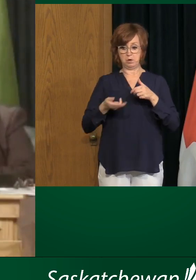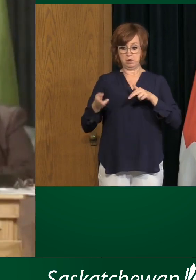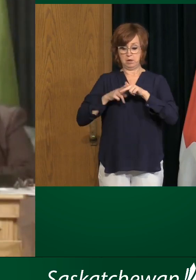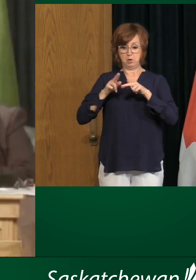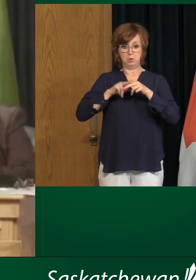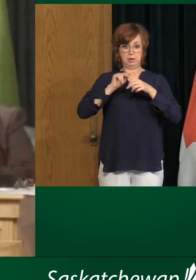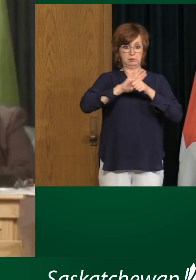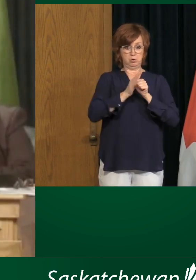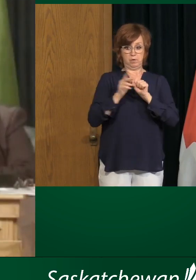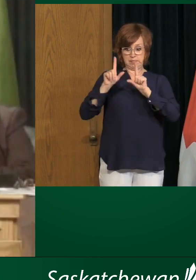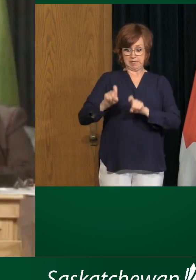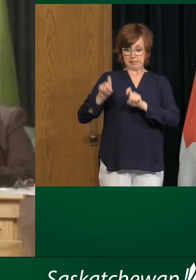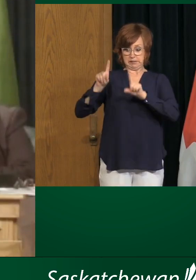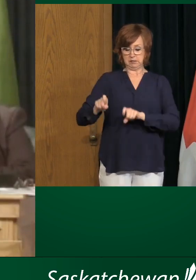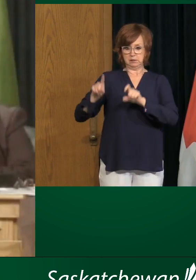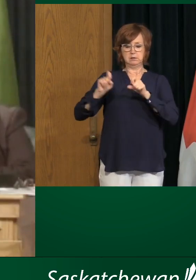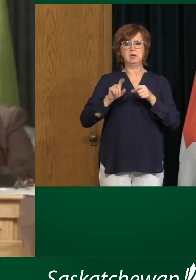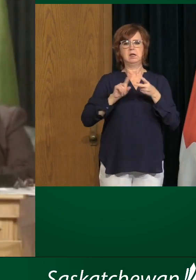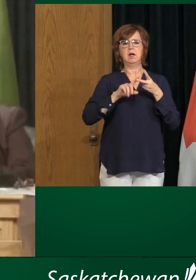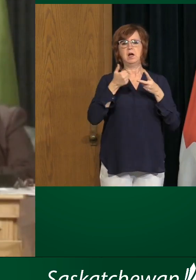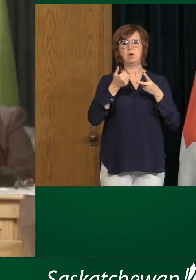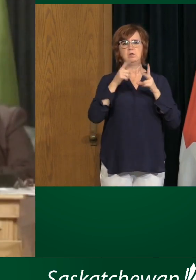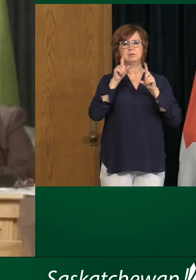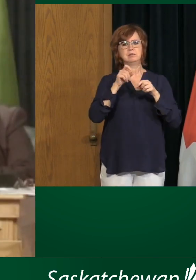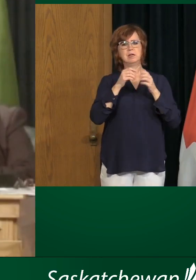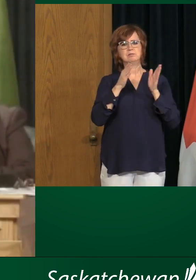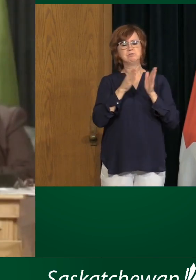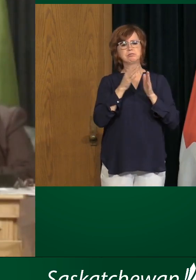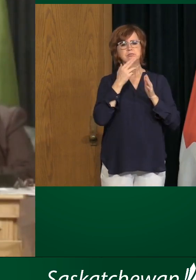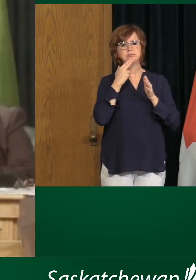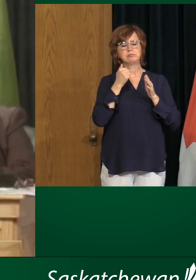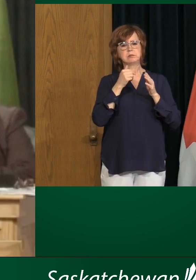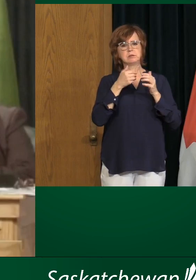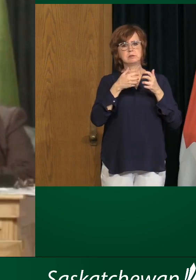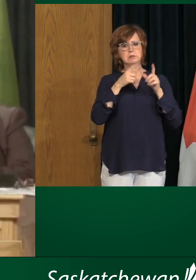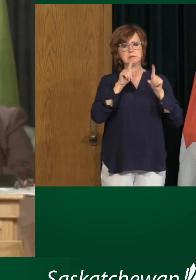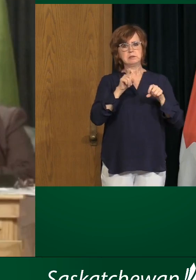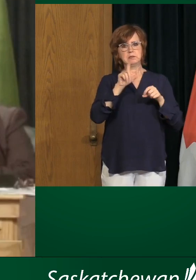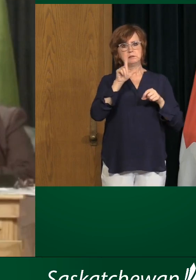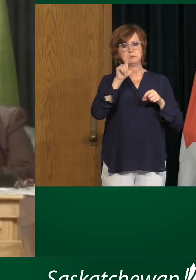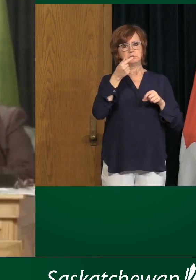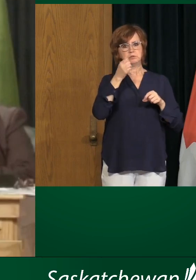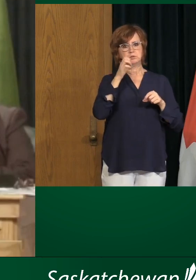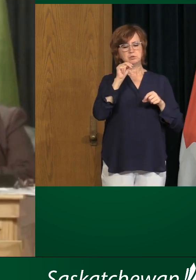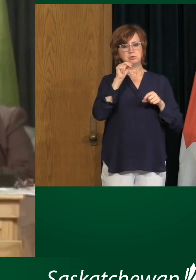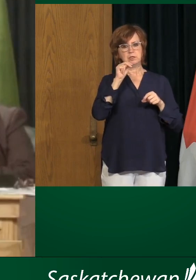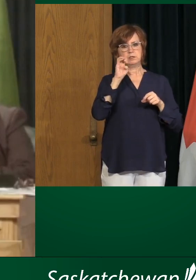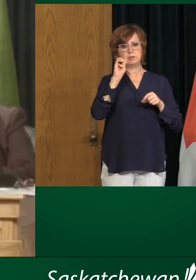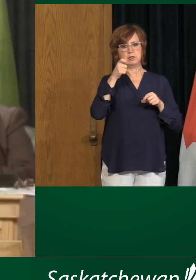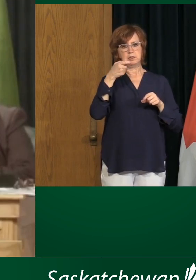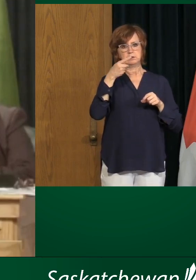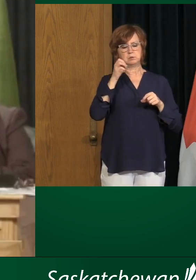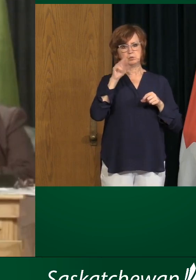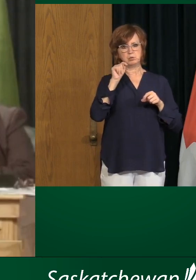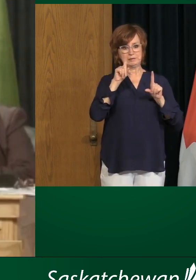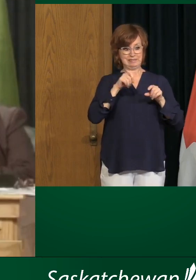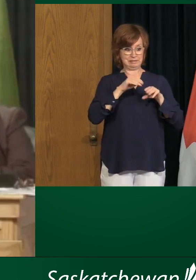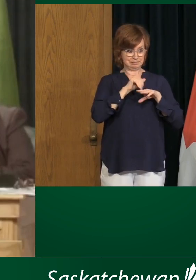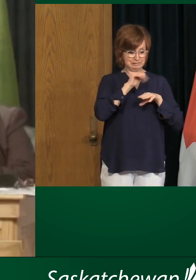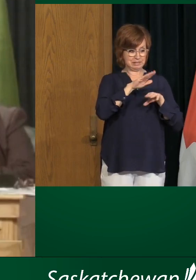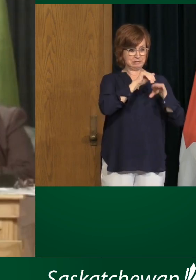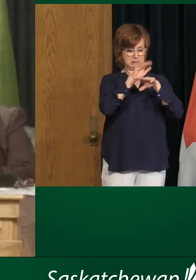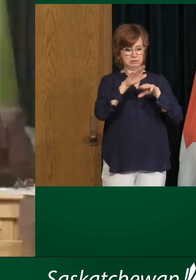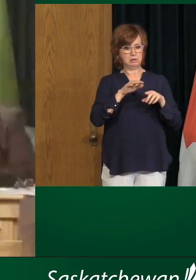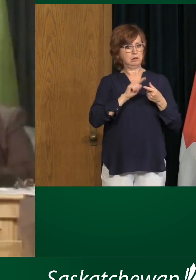the deployment of multiple Gen Expert machines, which don't rely on single labs, which does take the pressure off the two